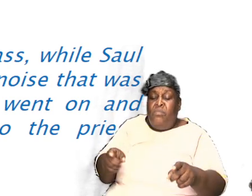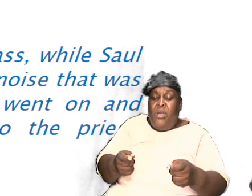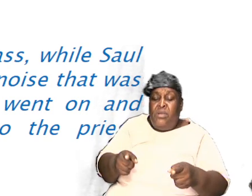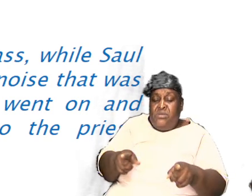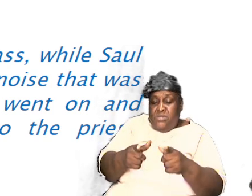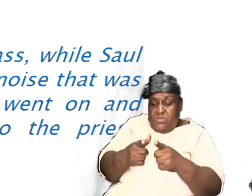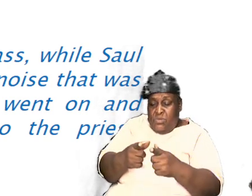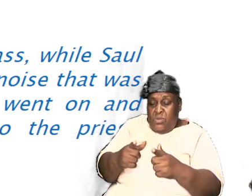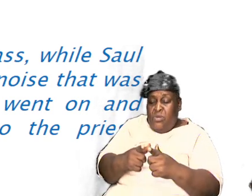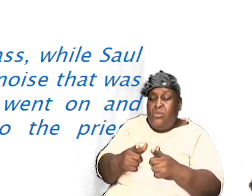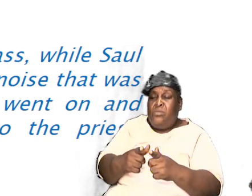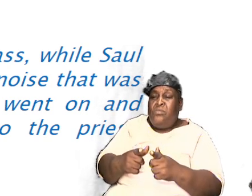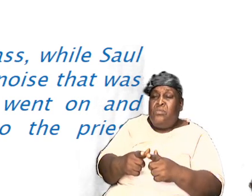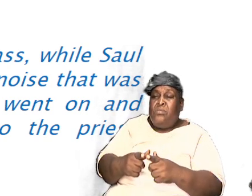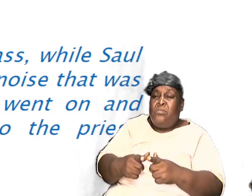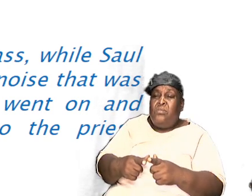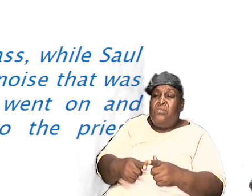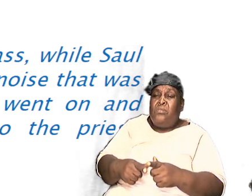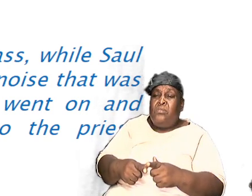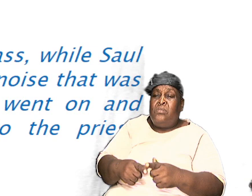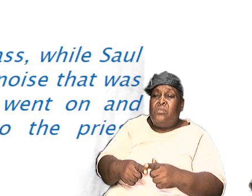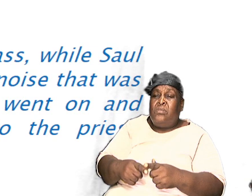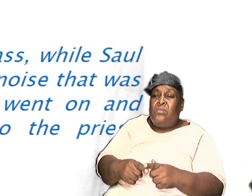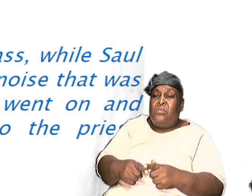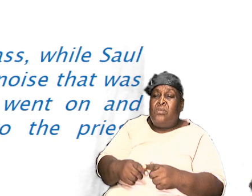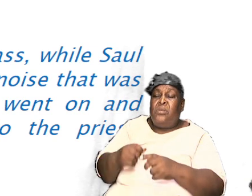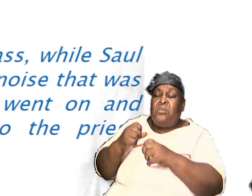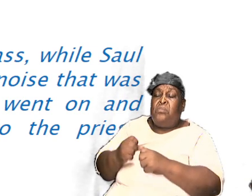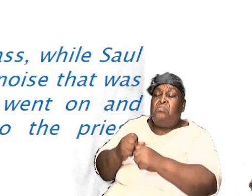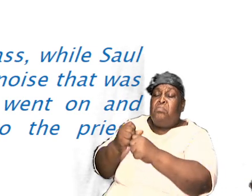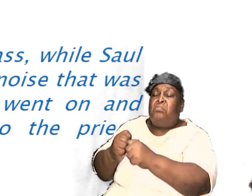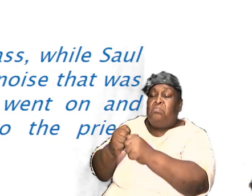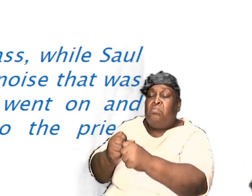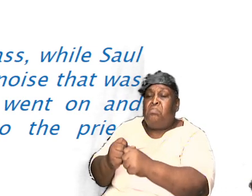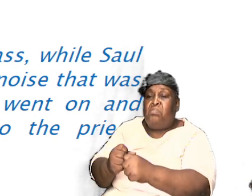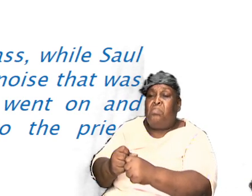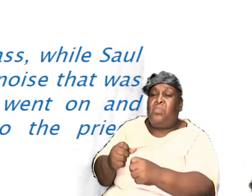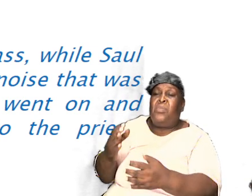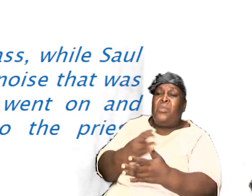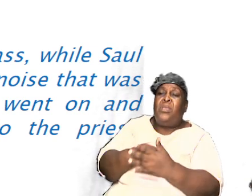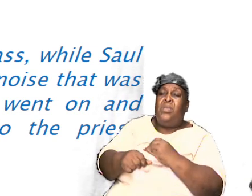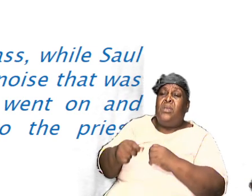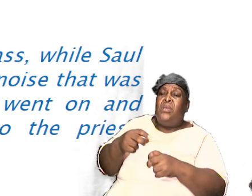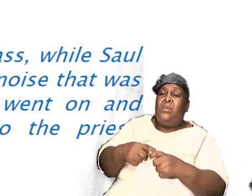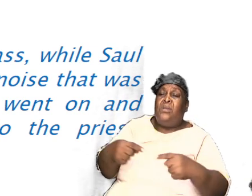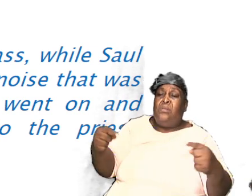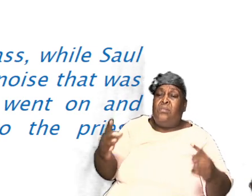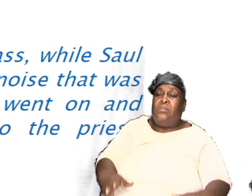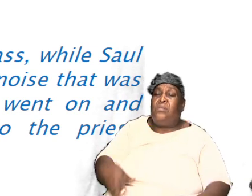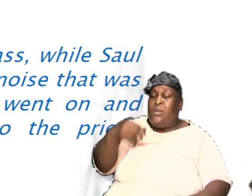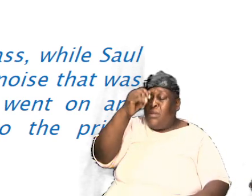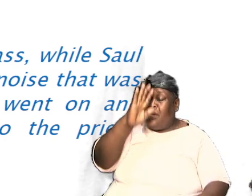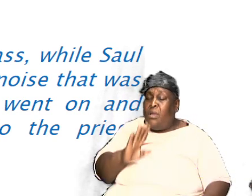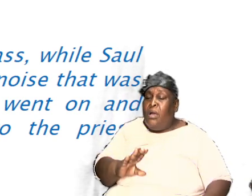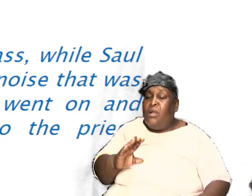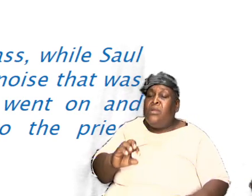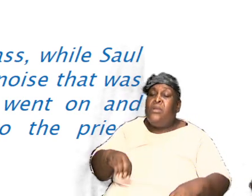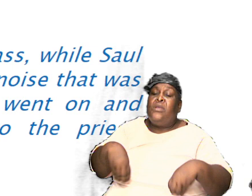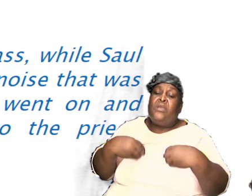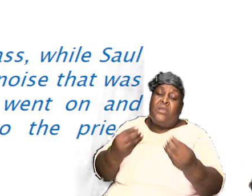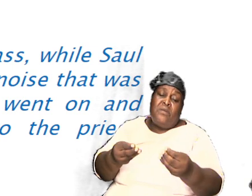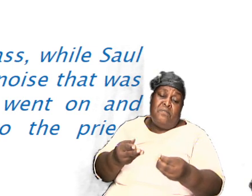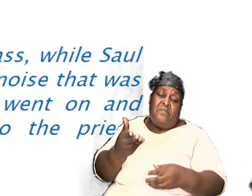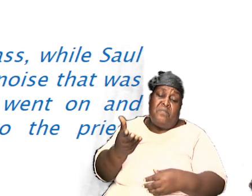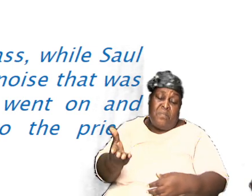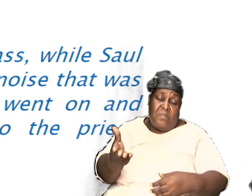the garrison of the Philistines. And, you know, God brought them the victory. So now here was King